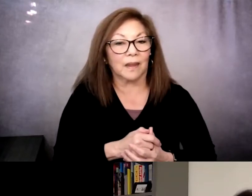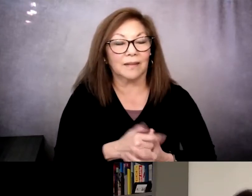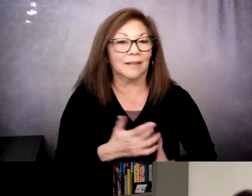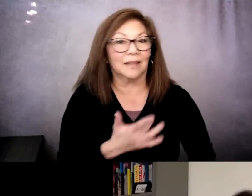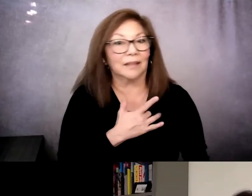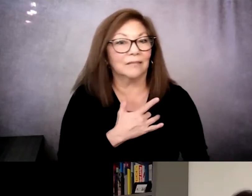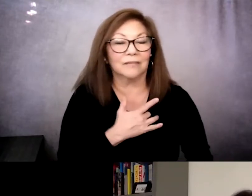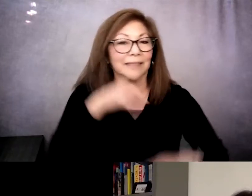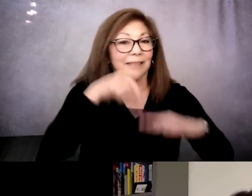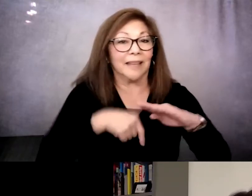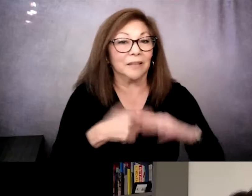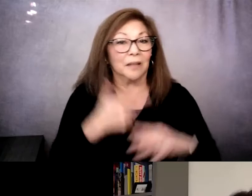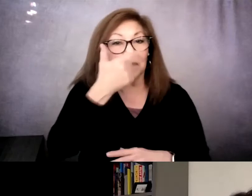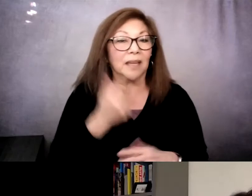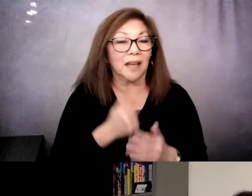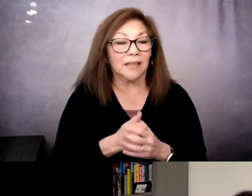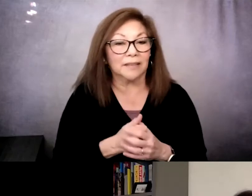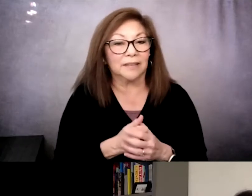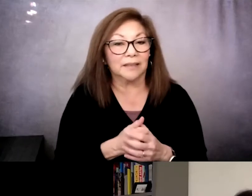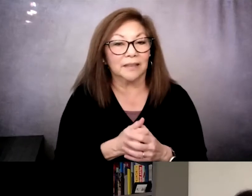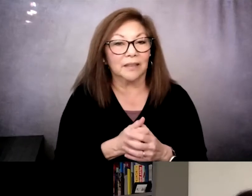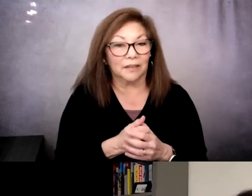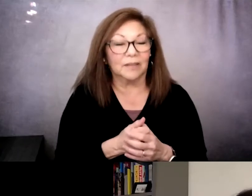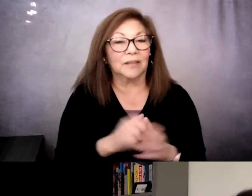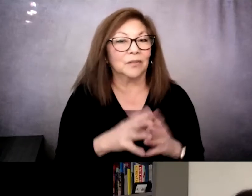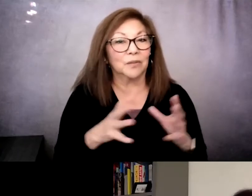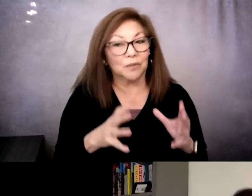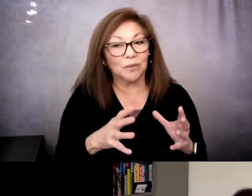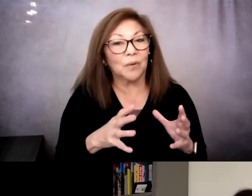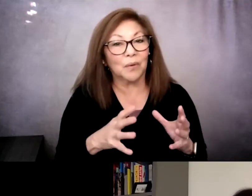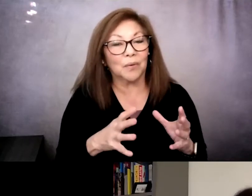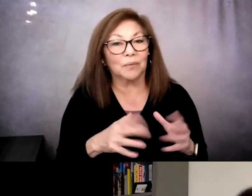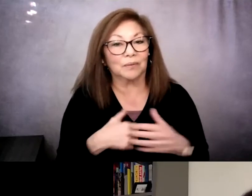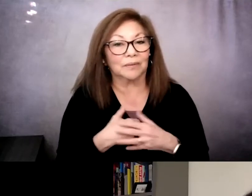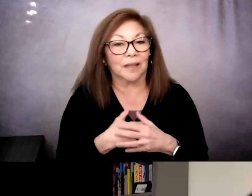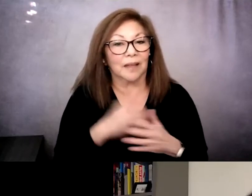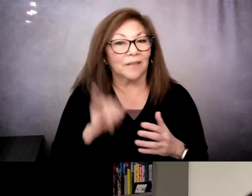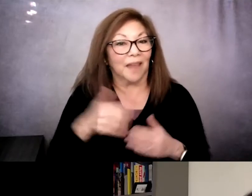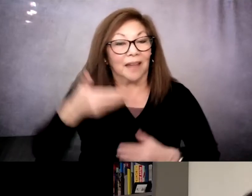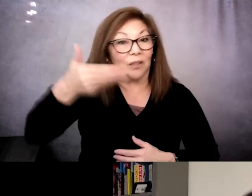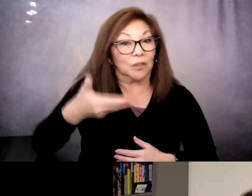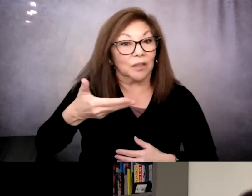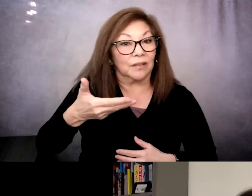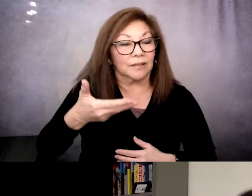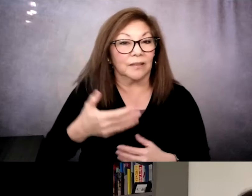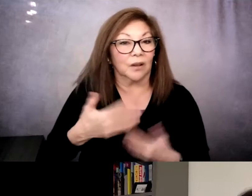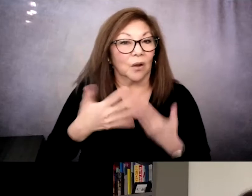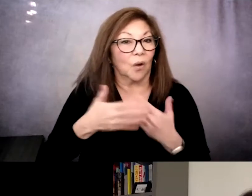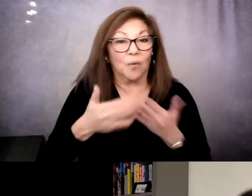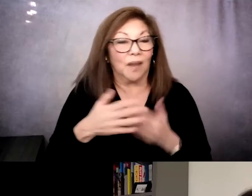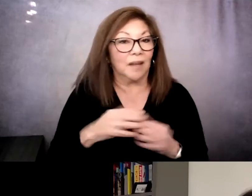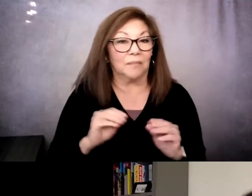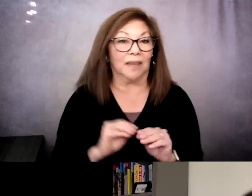intense, because it's so, I mean, if that introduction didn't already make it